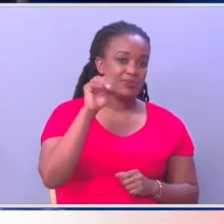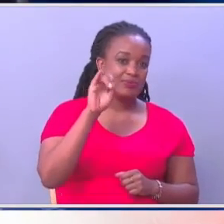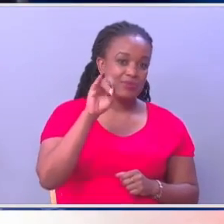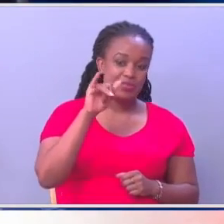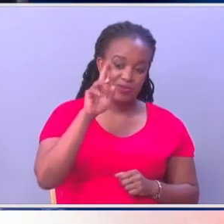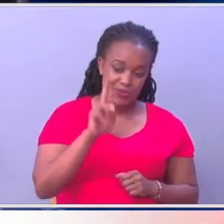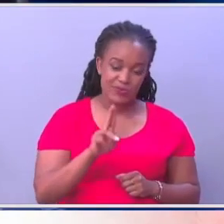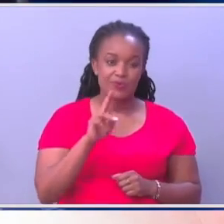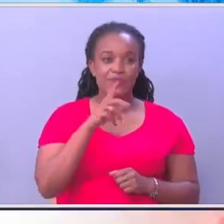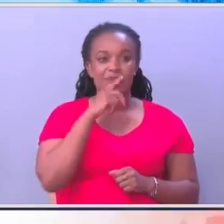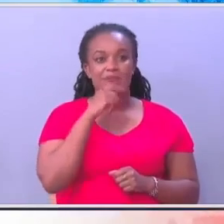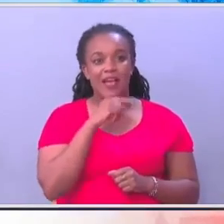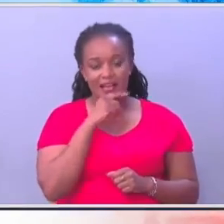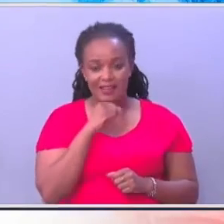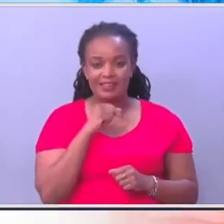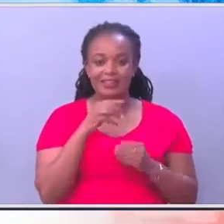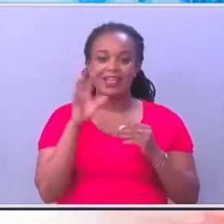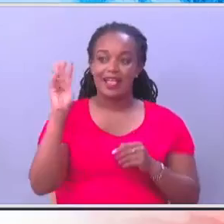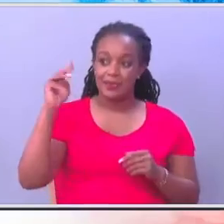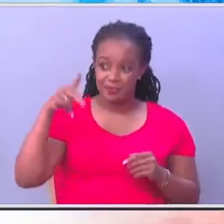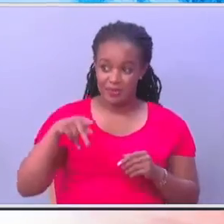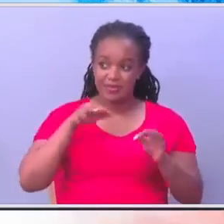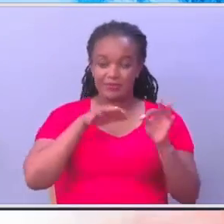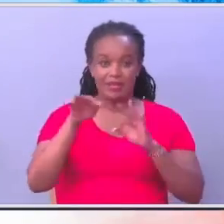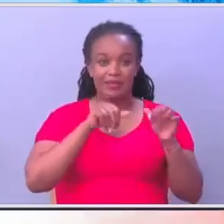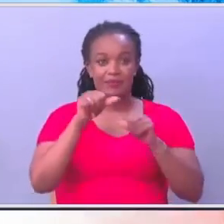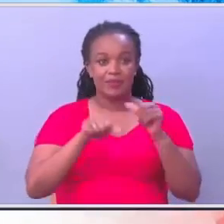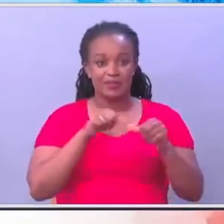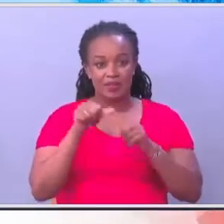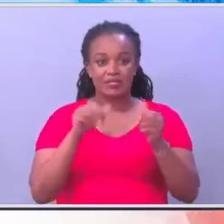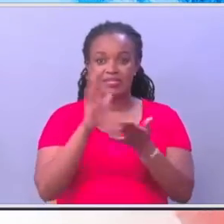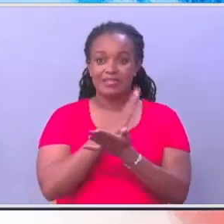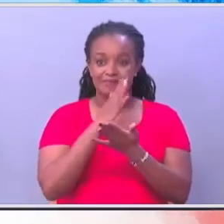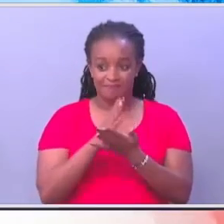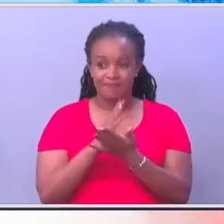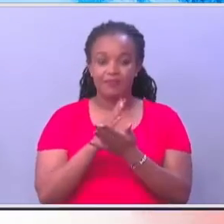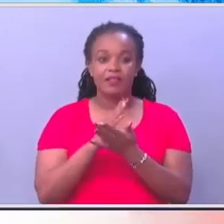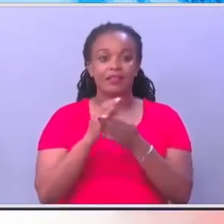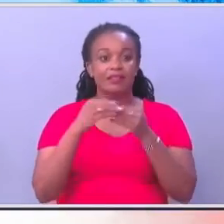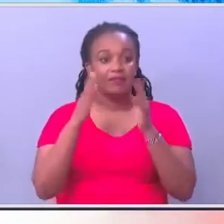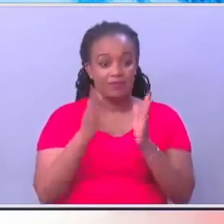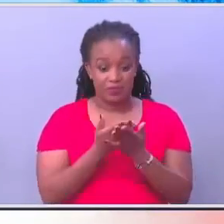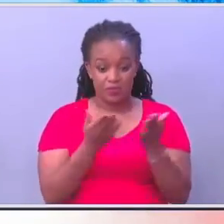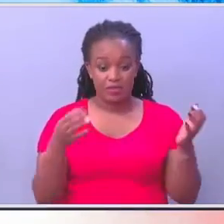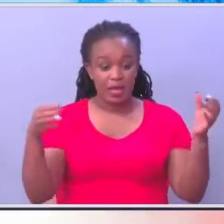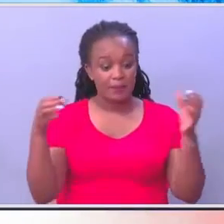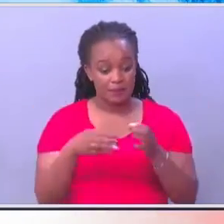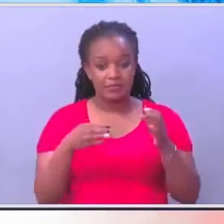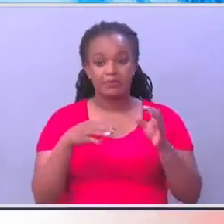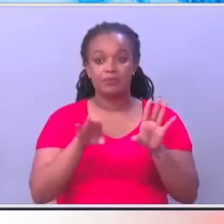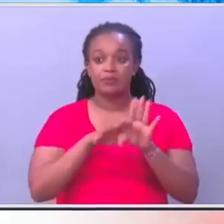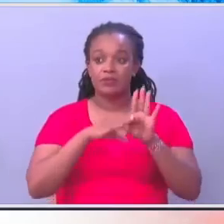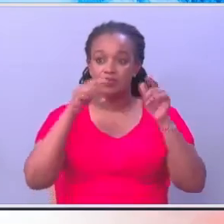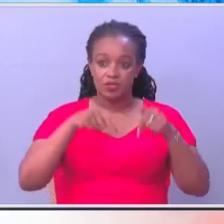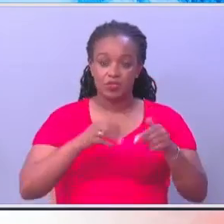of Ford Kenya, the fracas to that extent. A section of members of that party today through a National